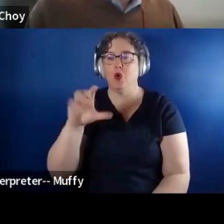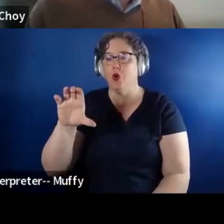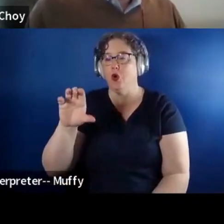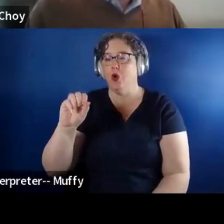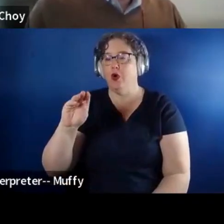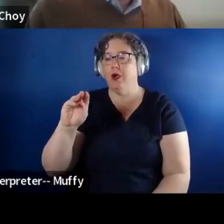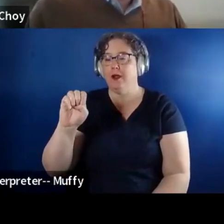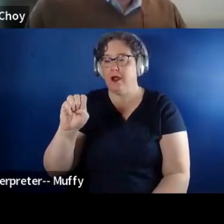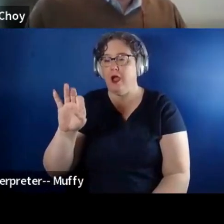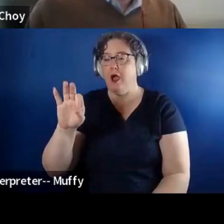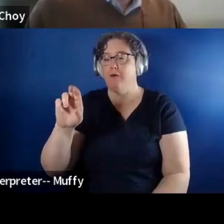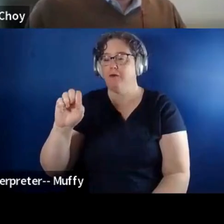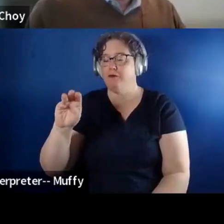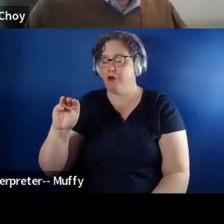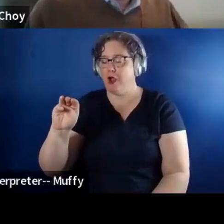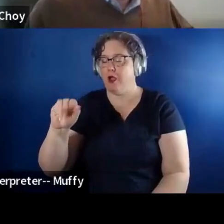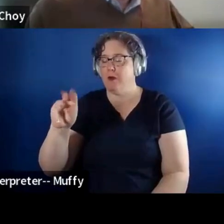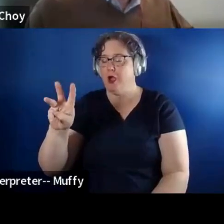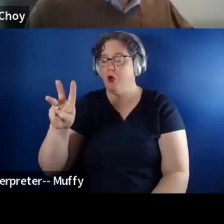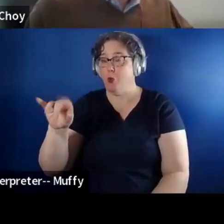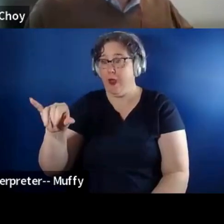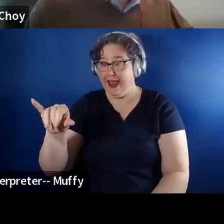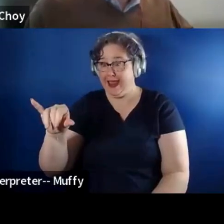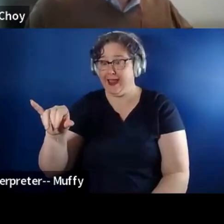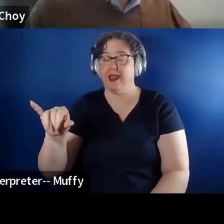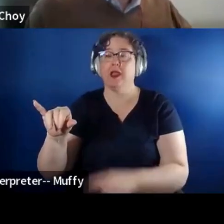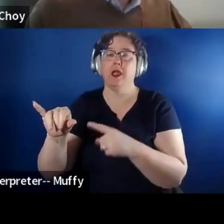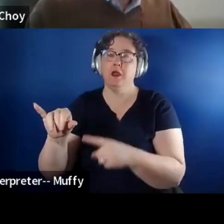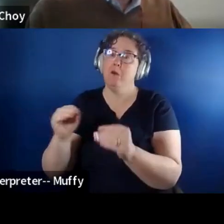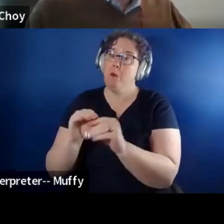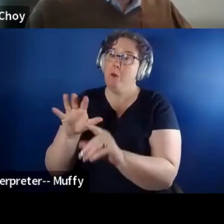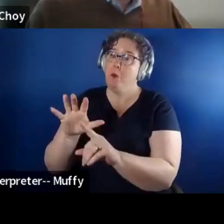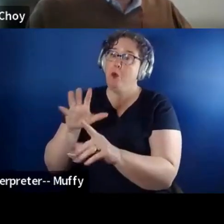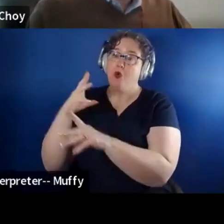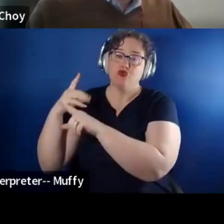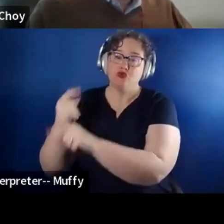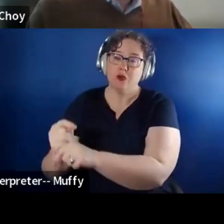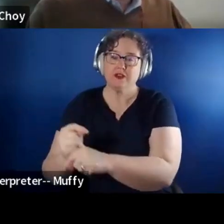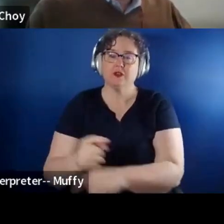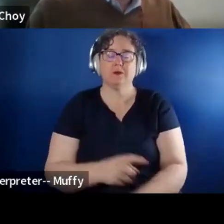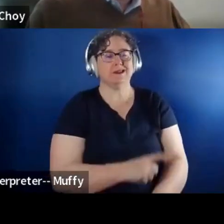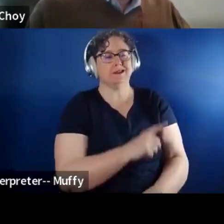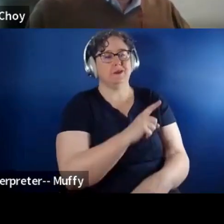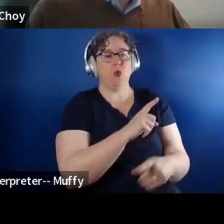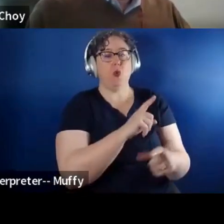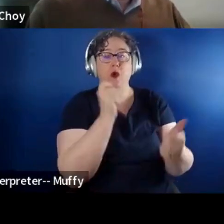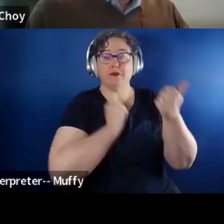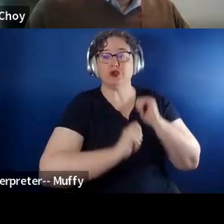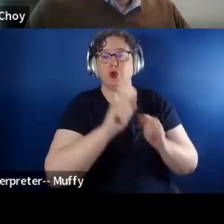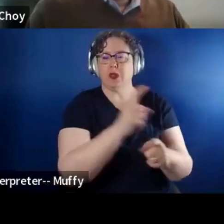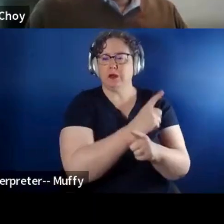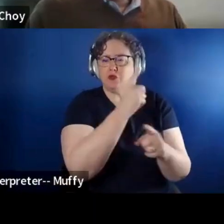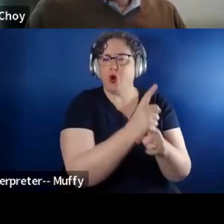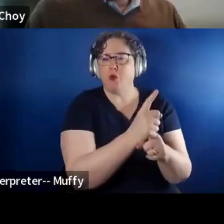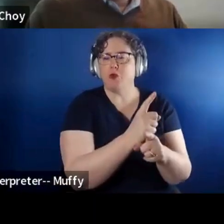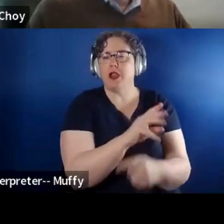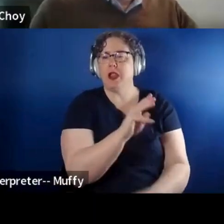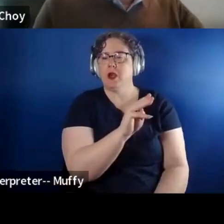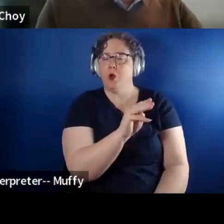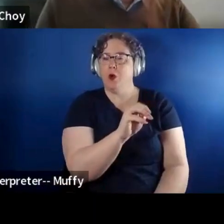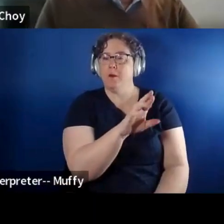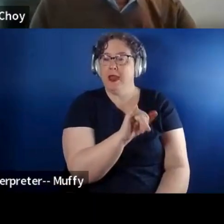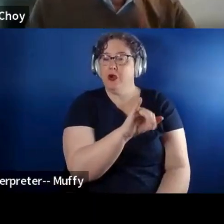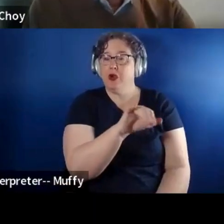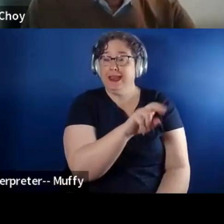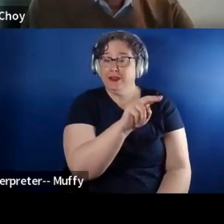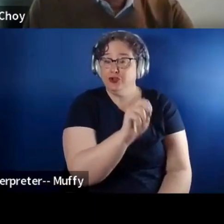shape. But when it's something like Appropriate or Mary Jane, where you're talking about very deep and specific topics, it's going to be a values